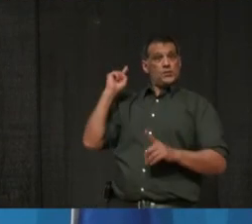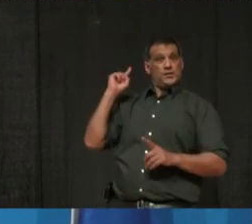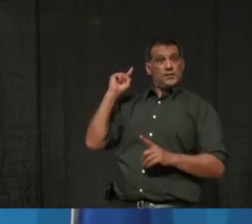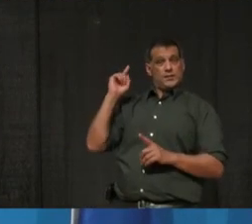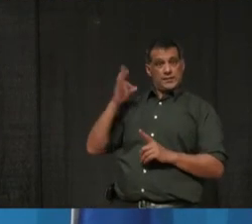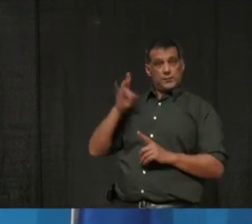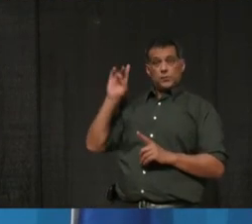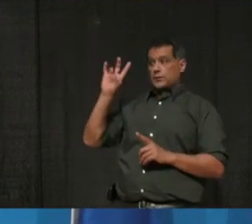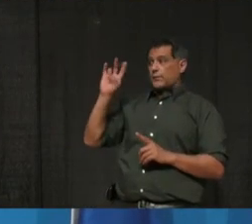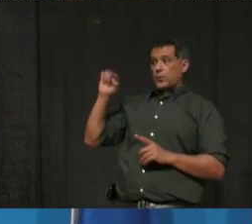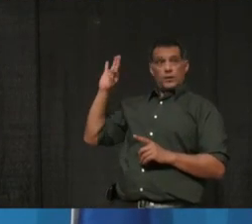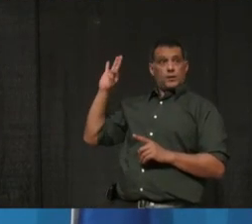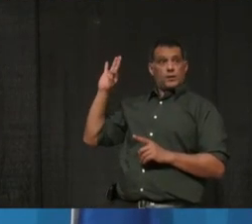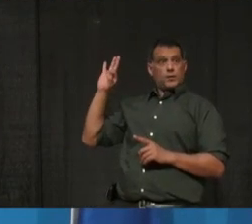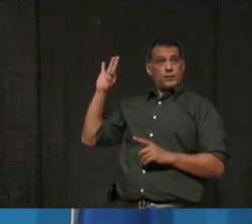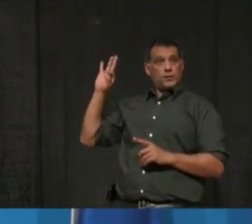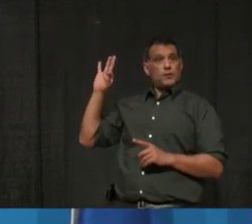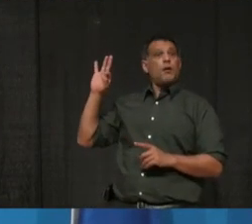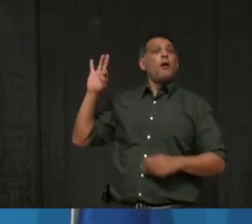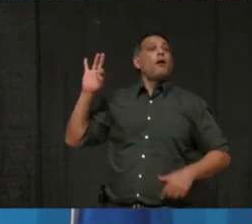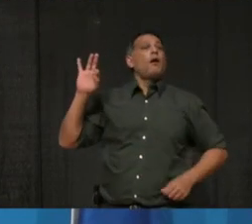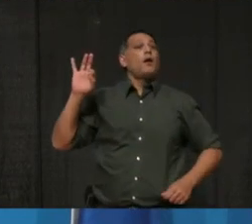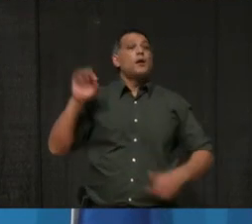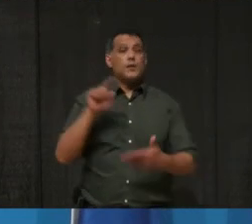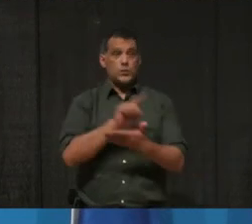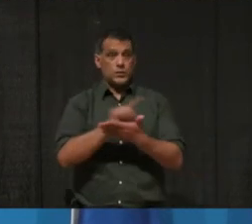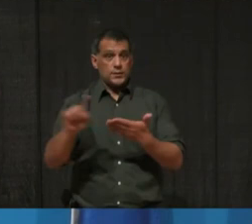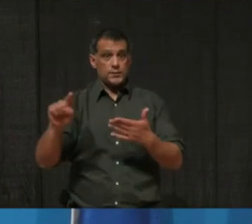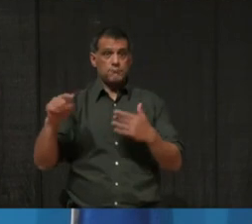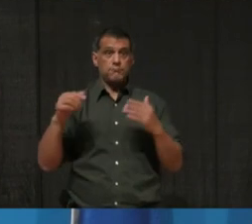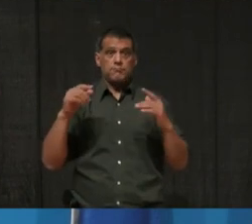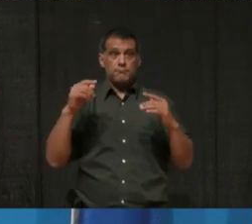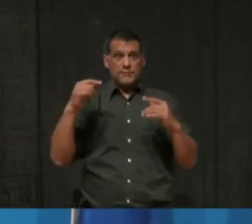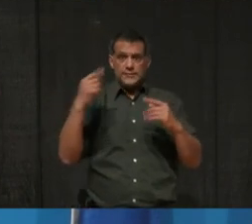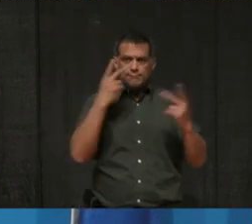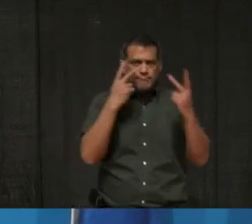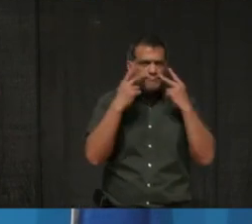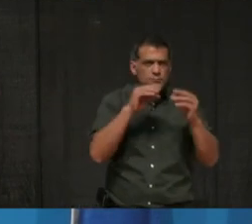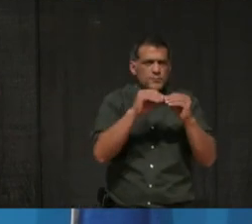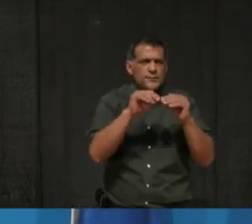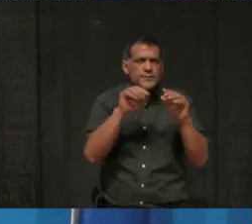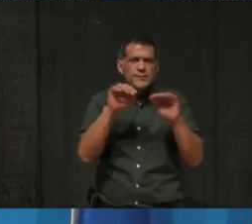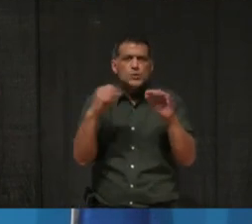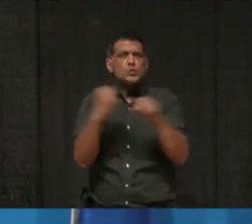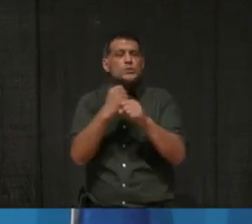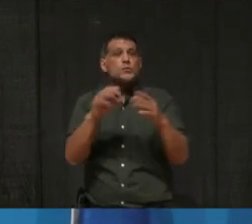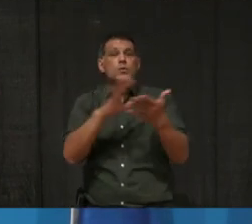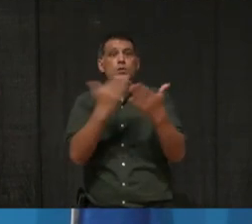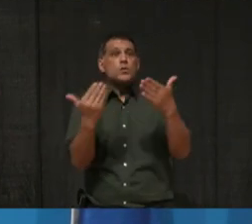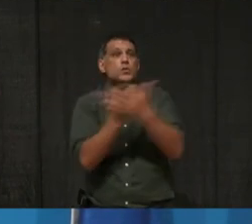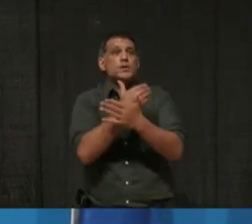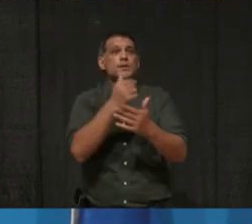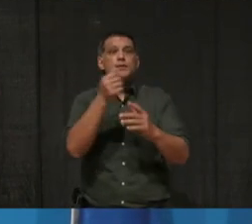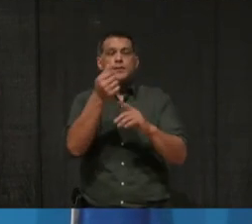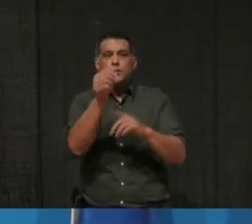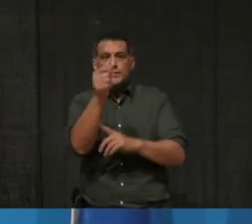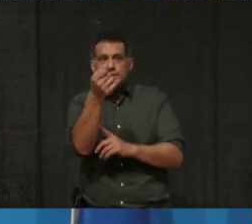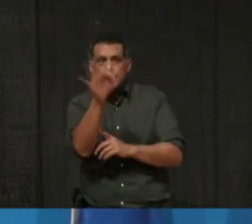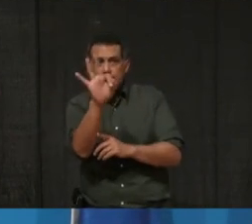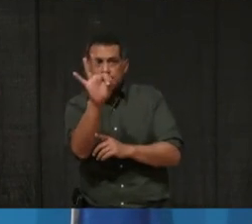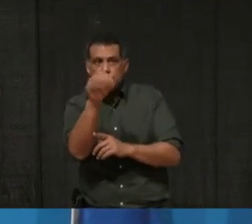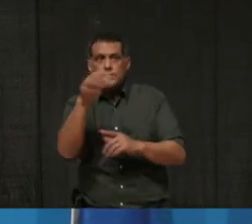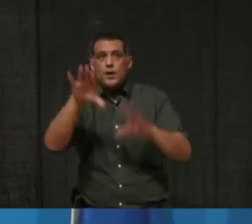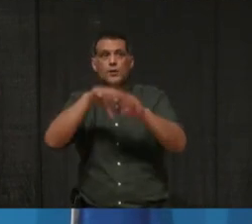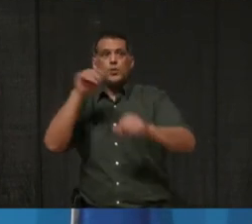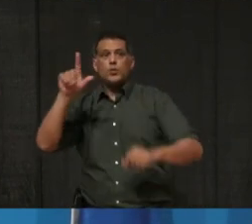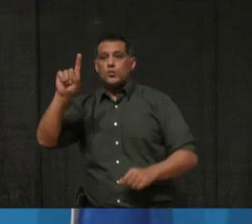last week, and the weekly incidence rate sits at 119 new cases per 100,000, down from